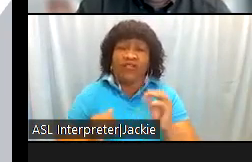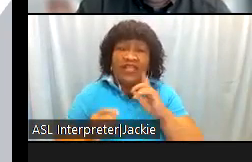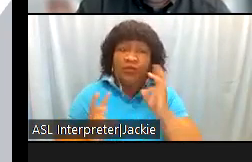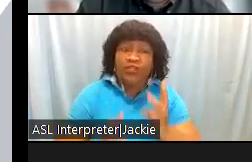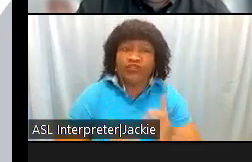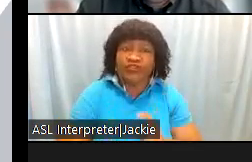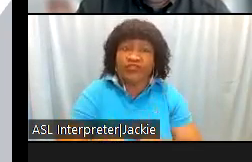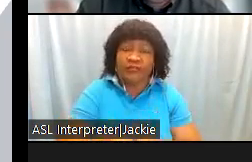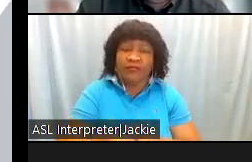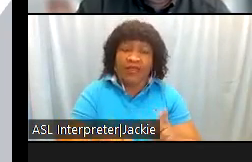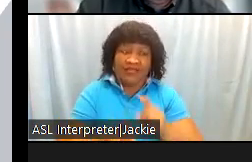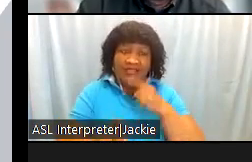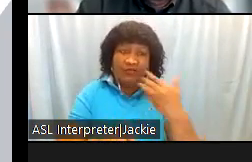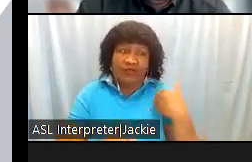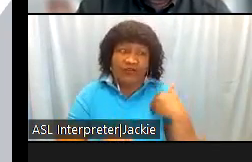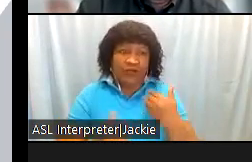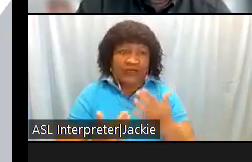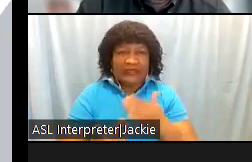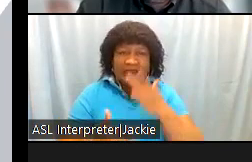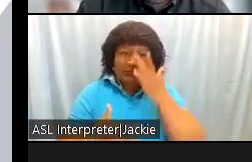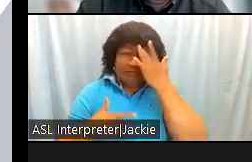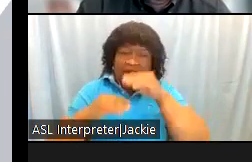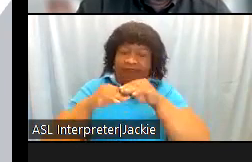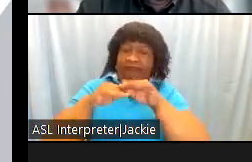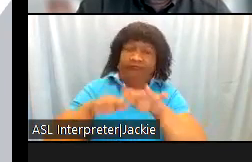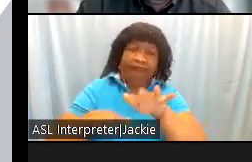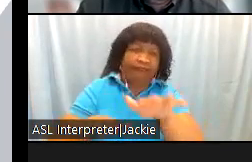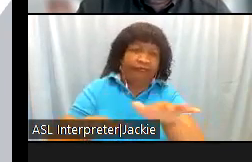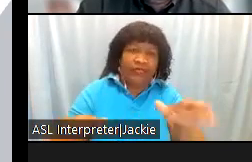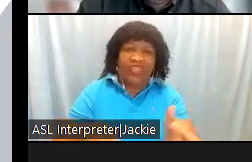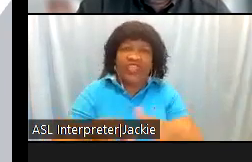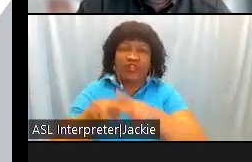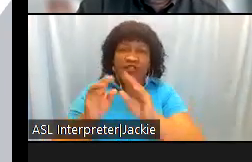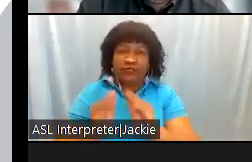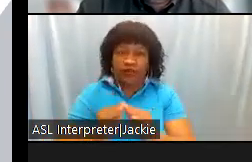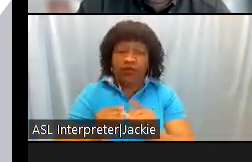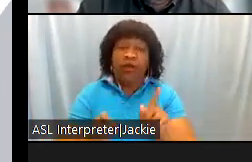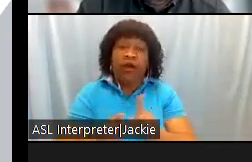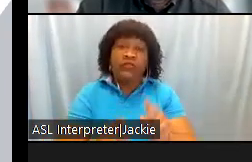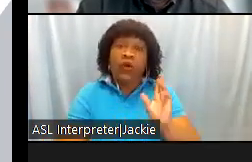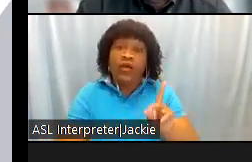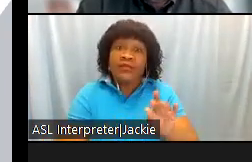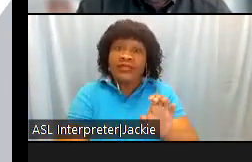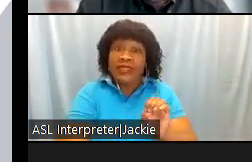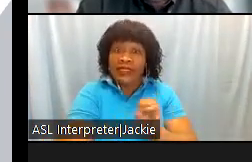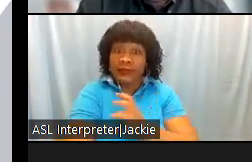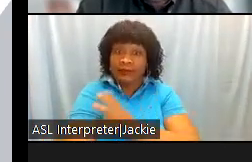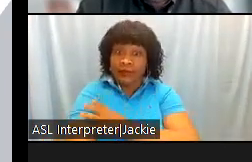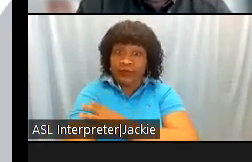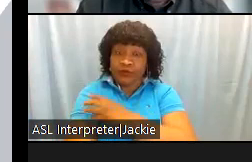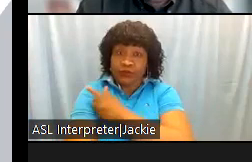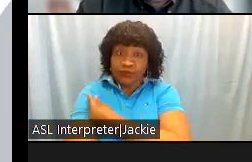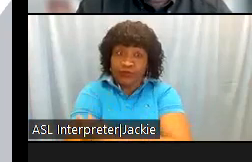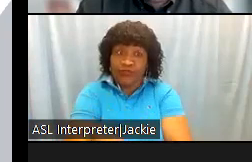when we, as I said, transmission will likely increase. Also, this updated booster are